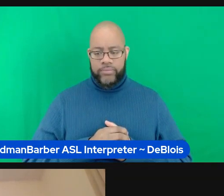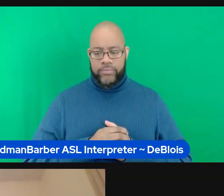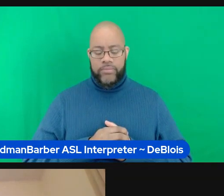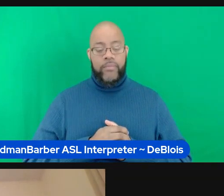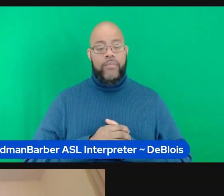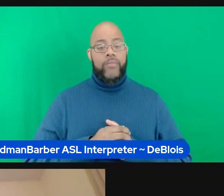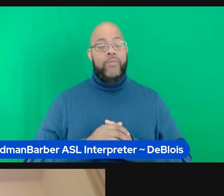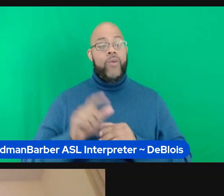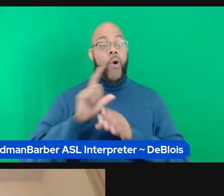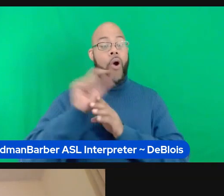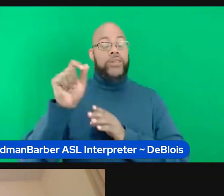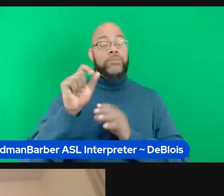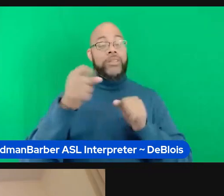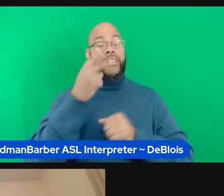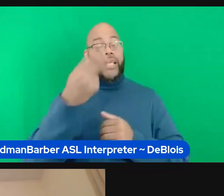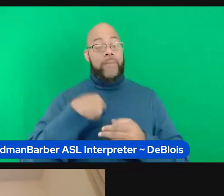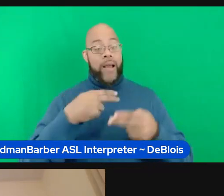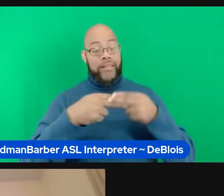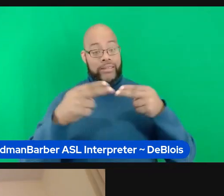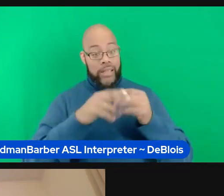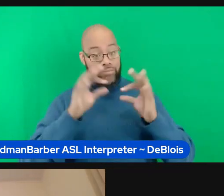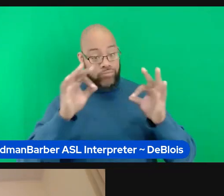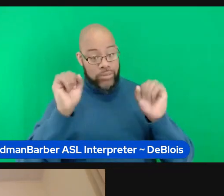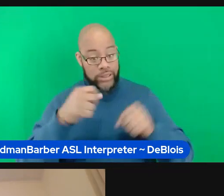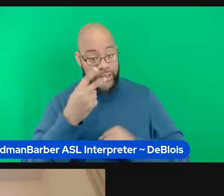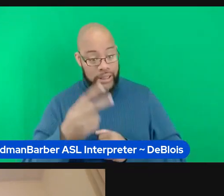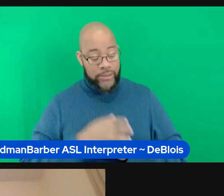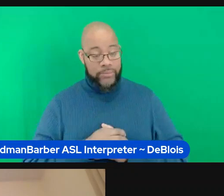Awesome. Okay, you can see my slide fine, correct?